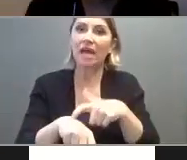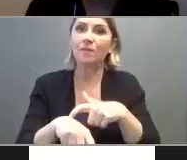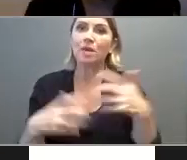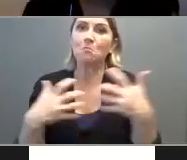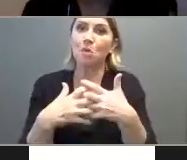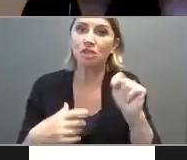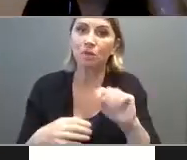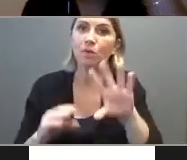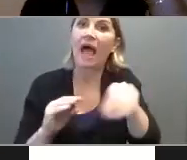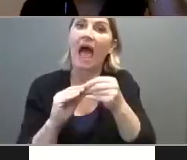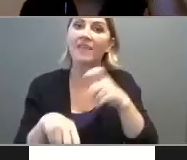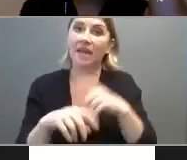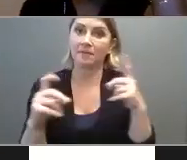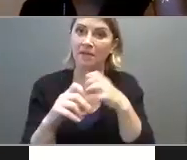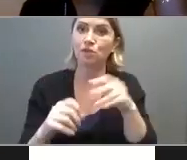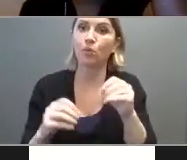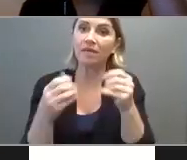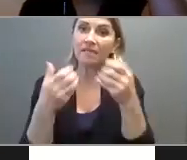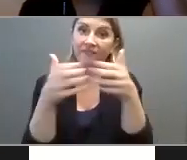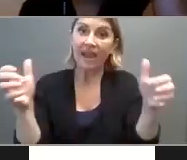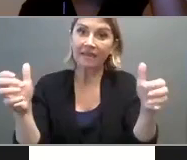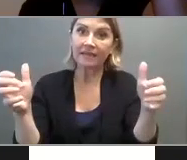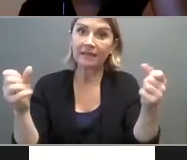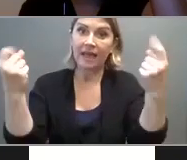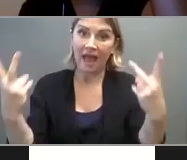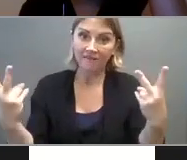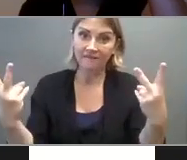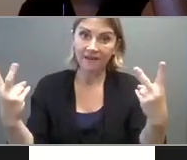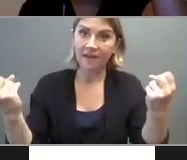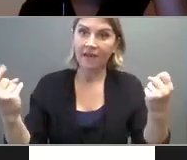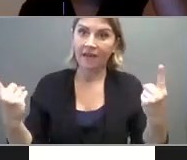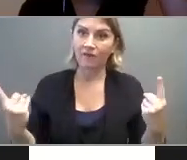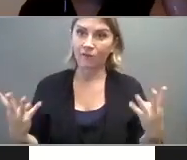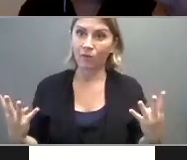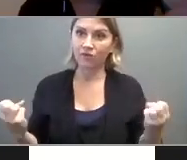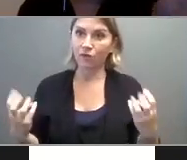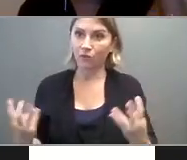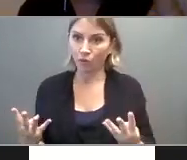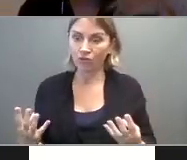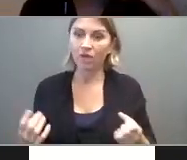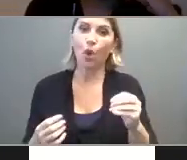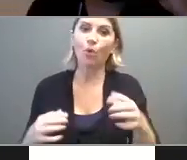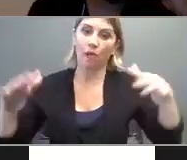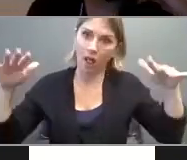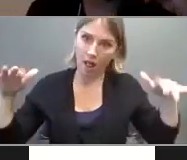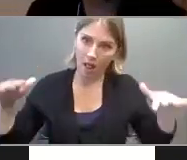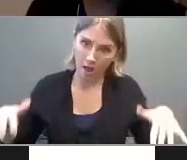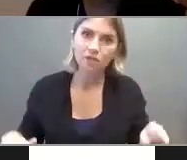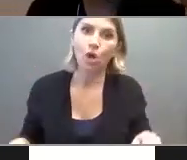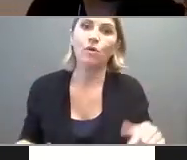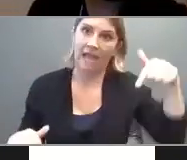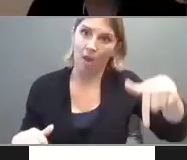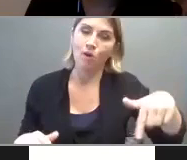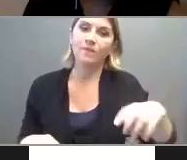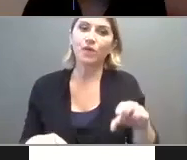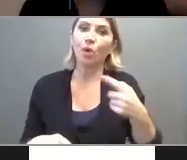1. Right, so we divide it into 2 halves, 4 halves, 4 quarters, and all the way up to theta of 1.